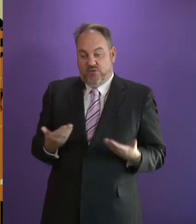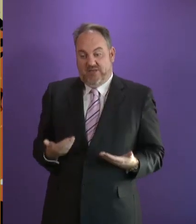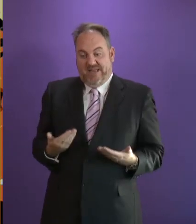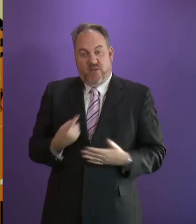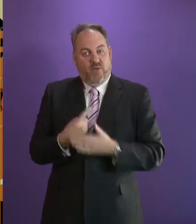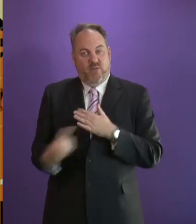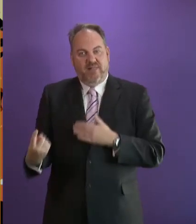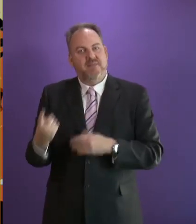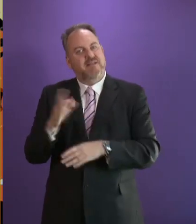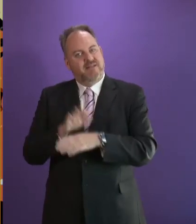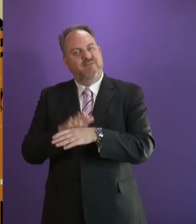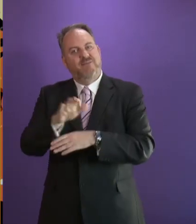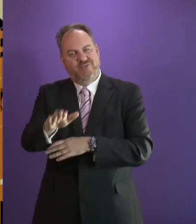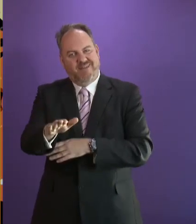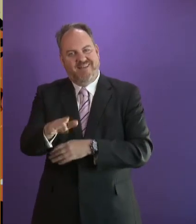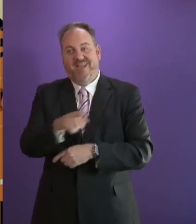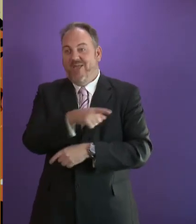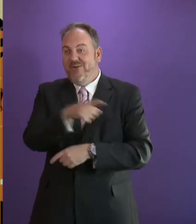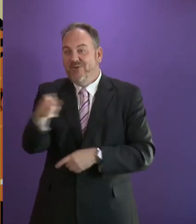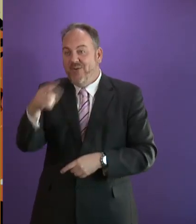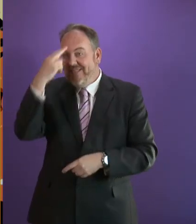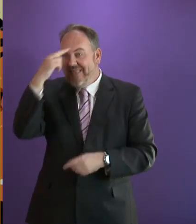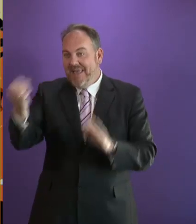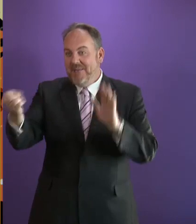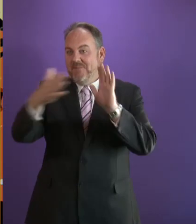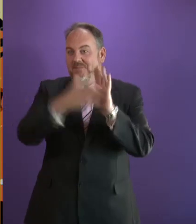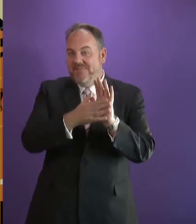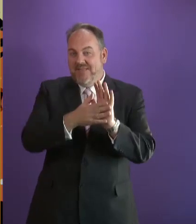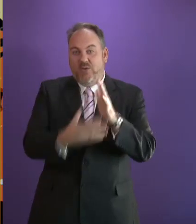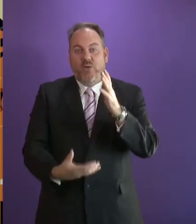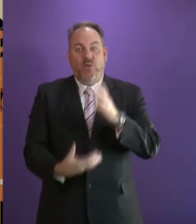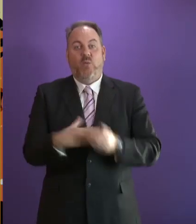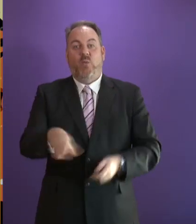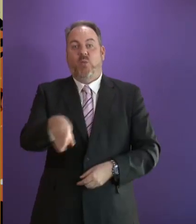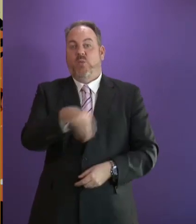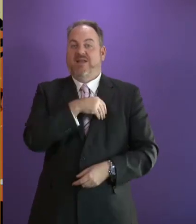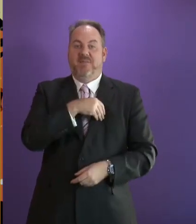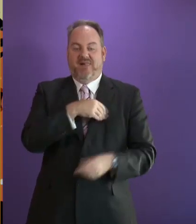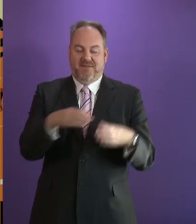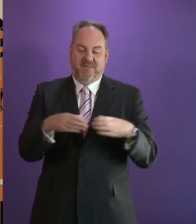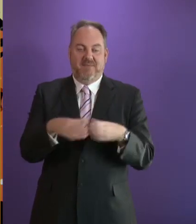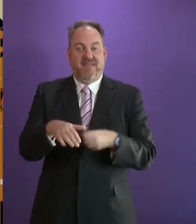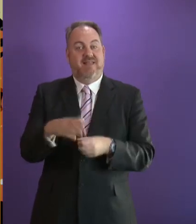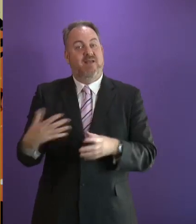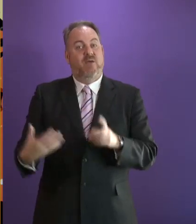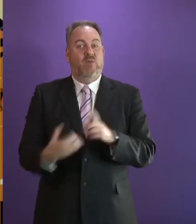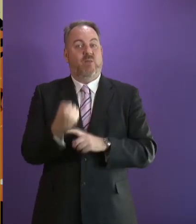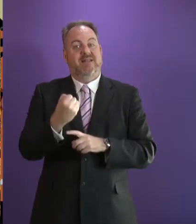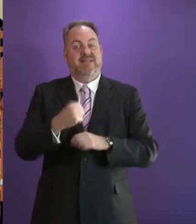and I hope to see your names on a ballot paper in a winnable seat sometime soon. Thank you.